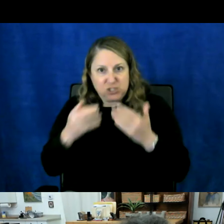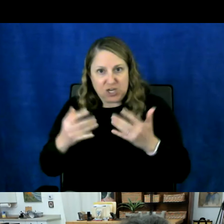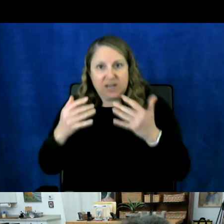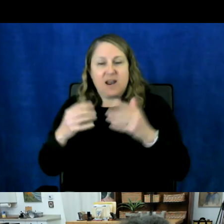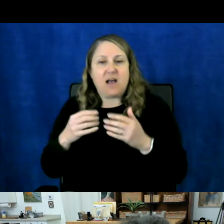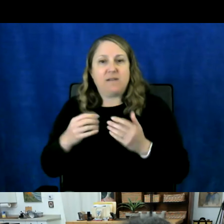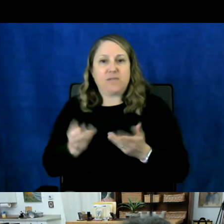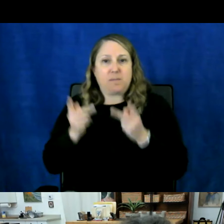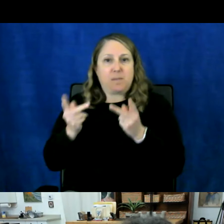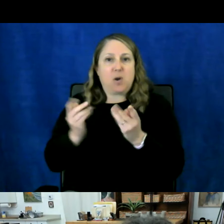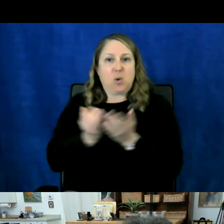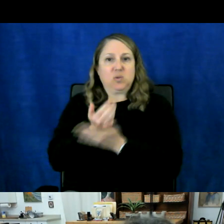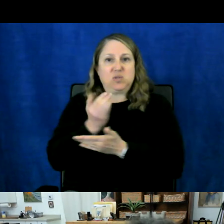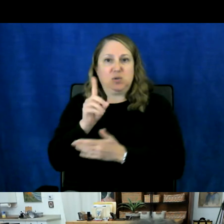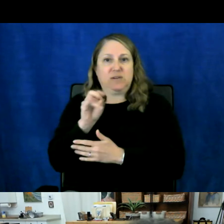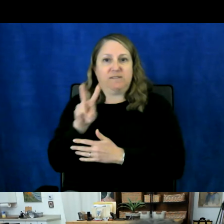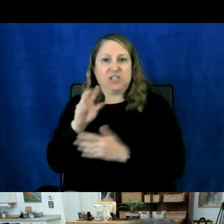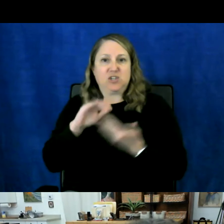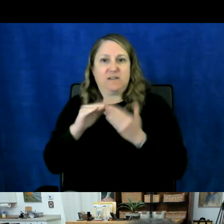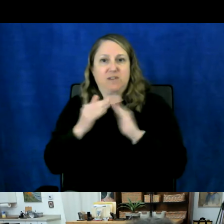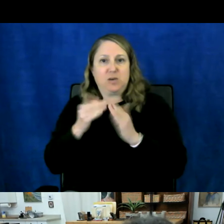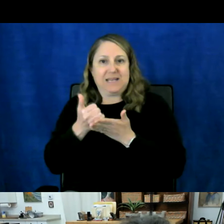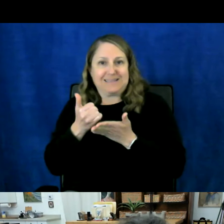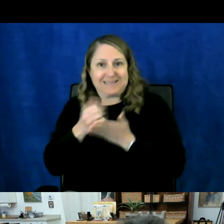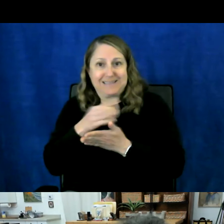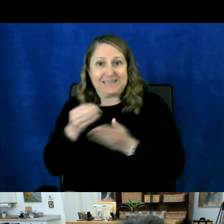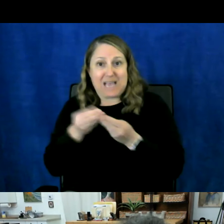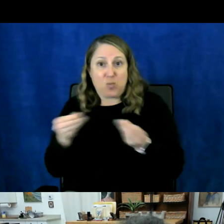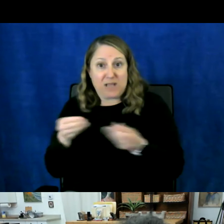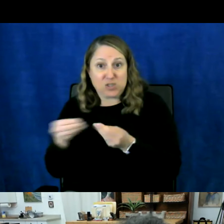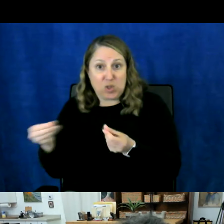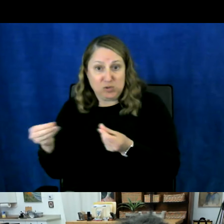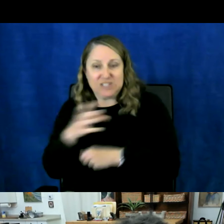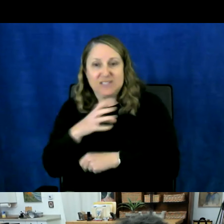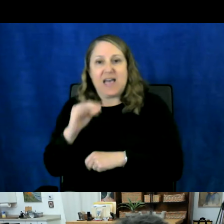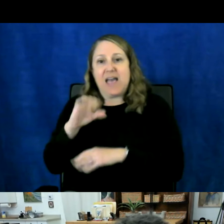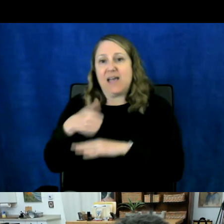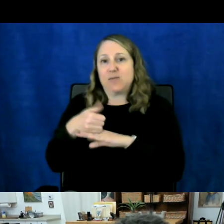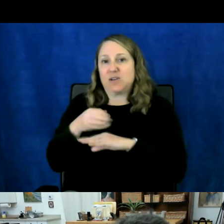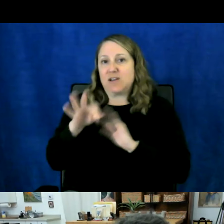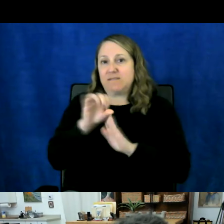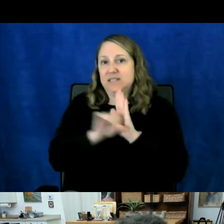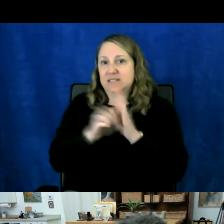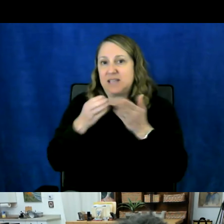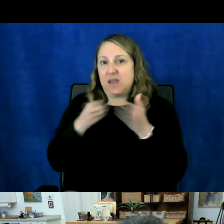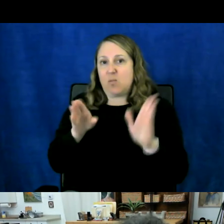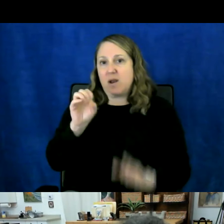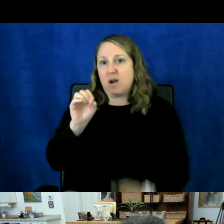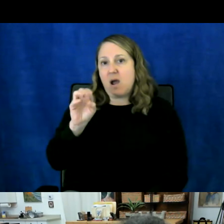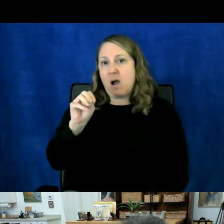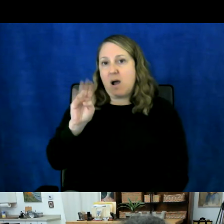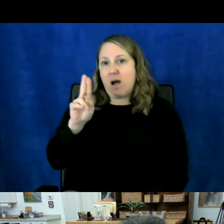Division of Community Assistance and Resolutions and the creation of the statewide